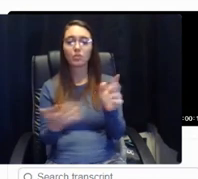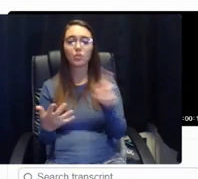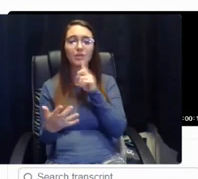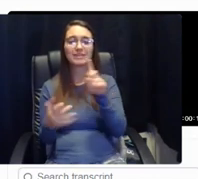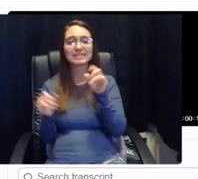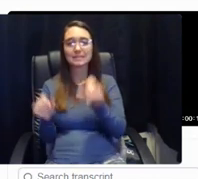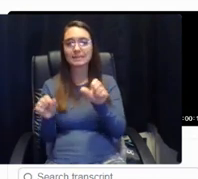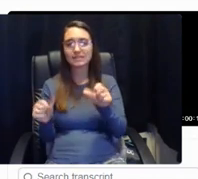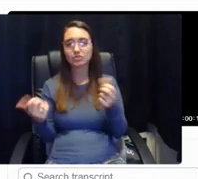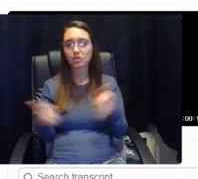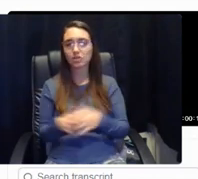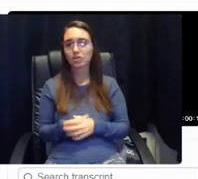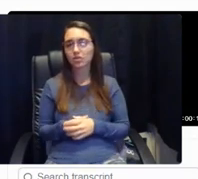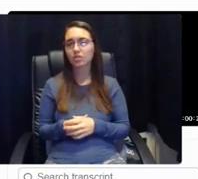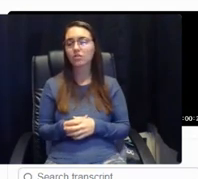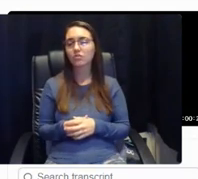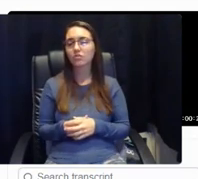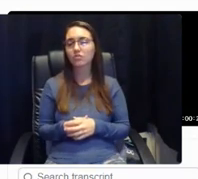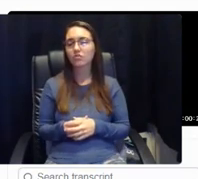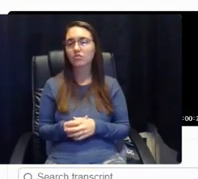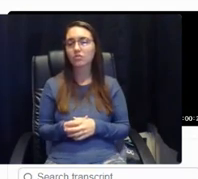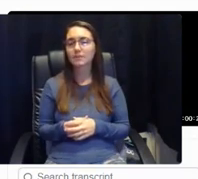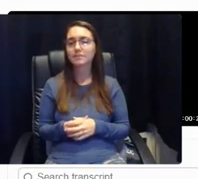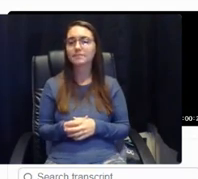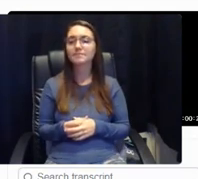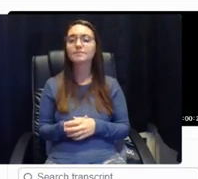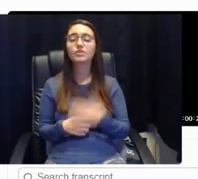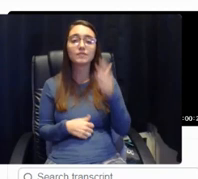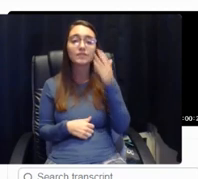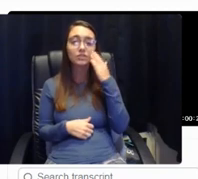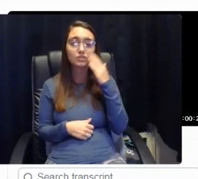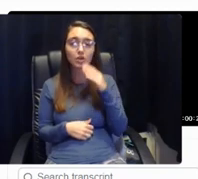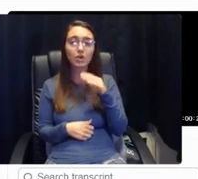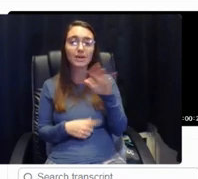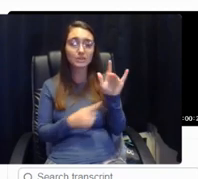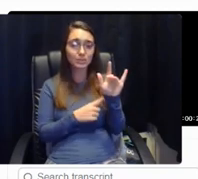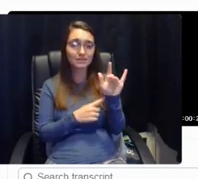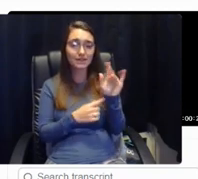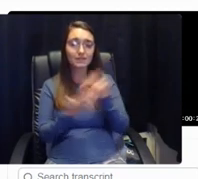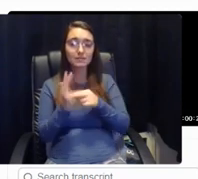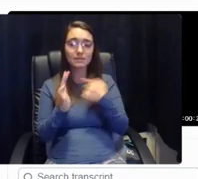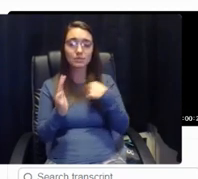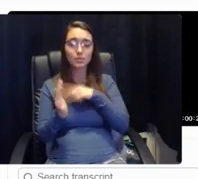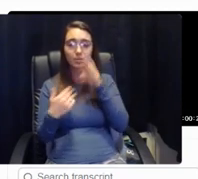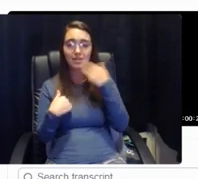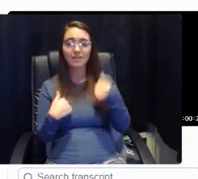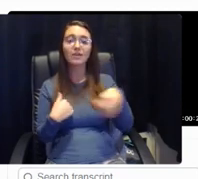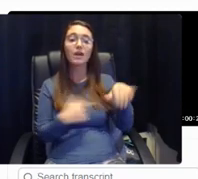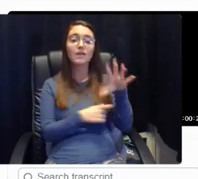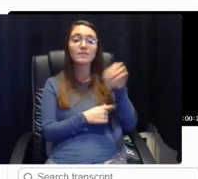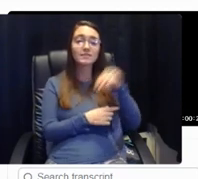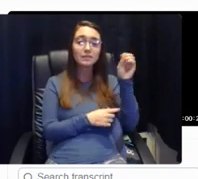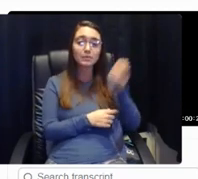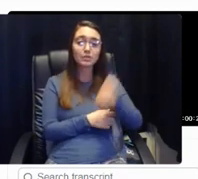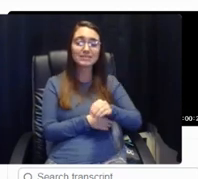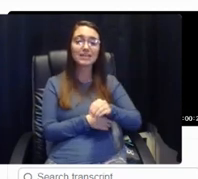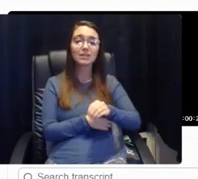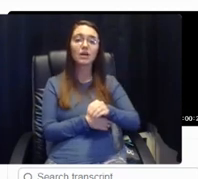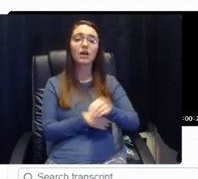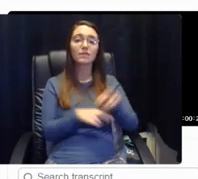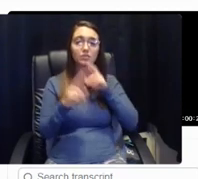potential look like? And you know, at the 25, that means we have 50% of reaction completed,